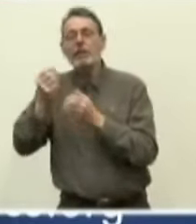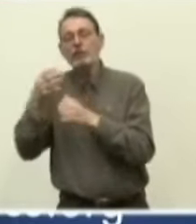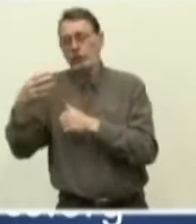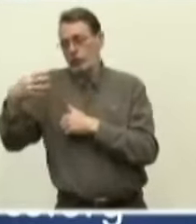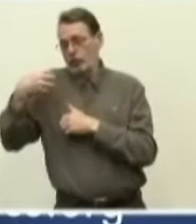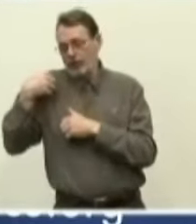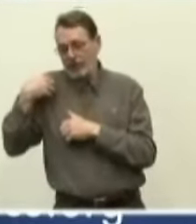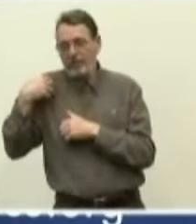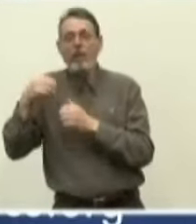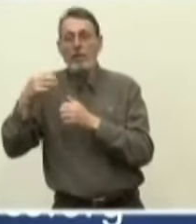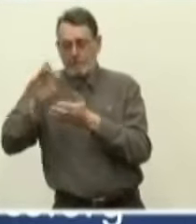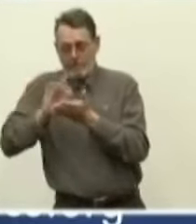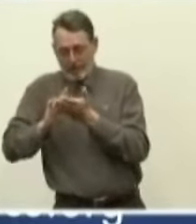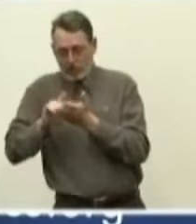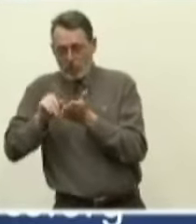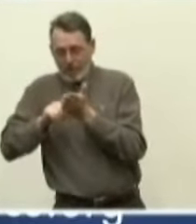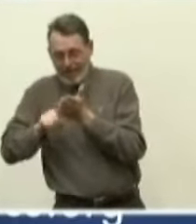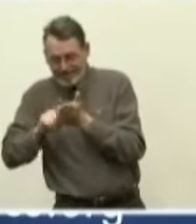or OCME.